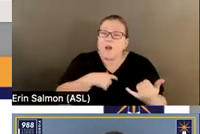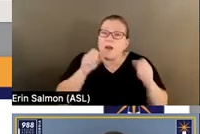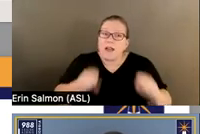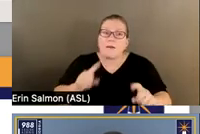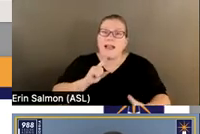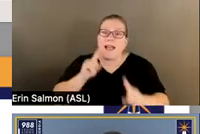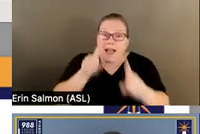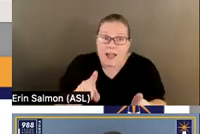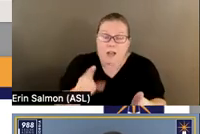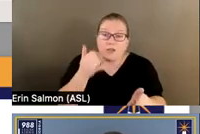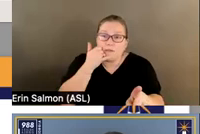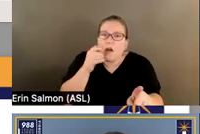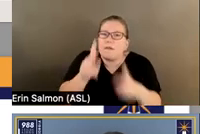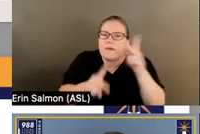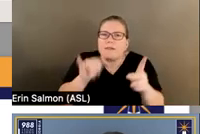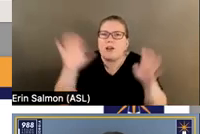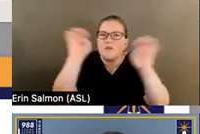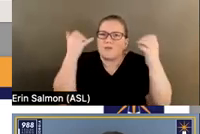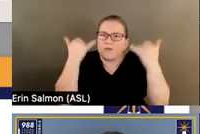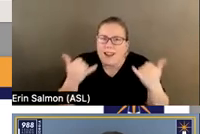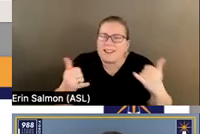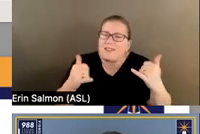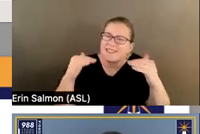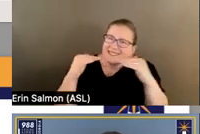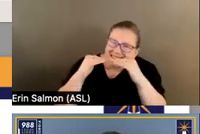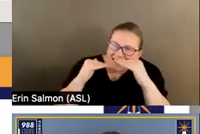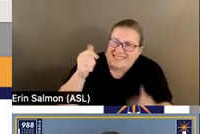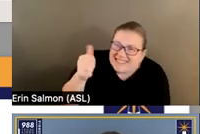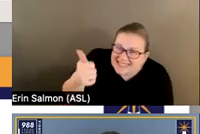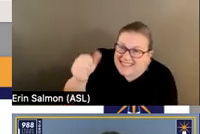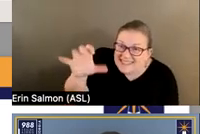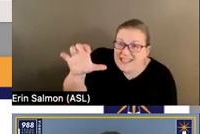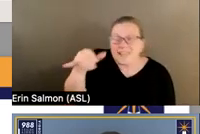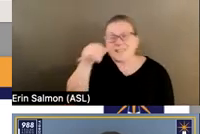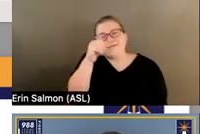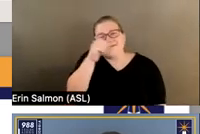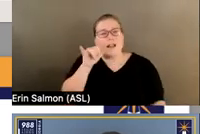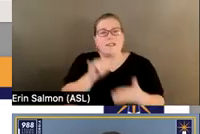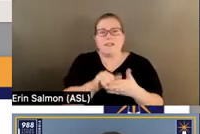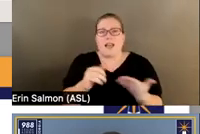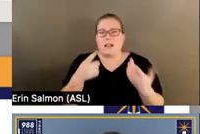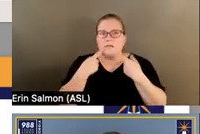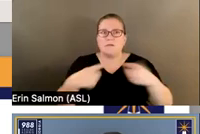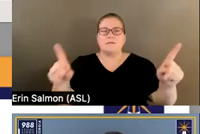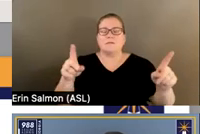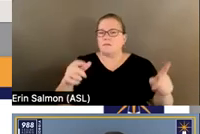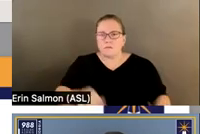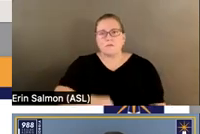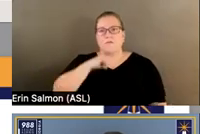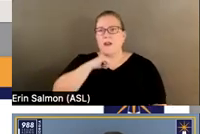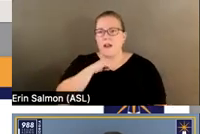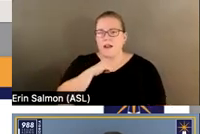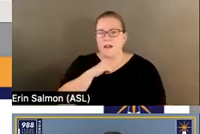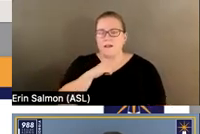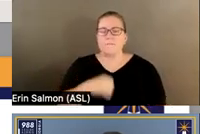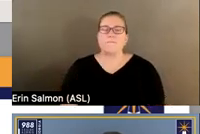in need now in less than 10 seconds. We're very proud of that achievement. We're going to